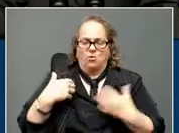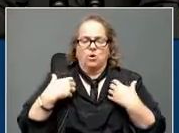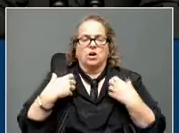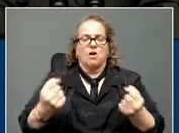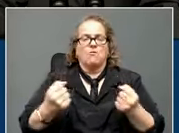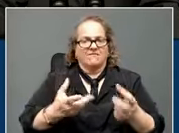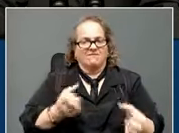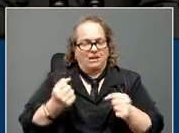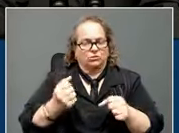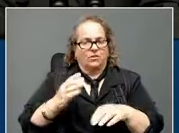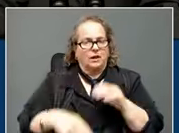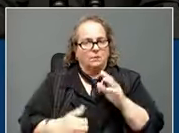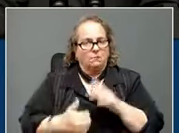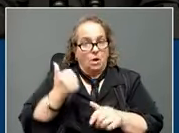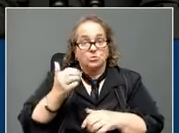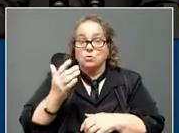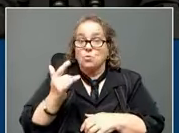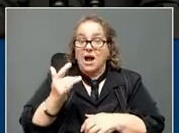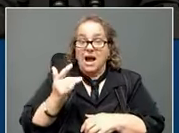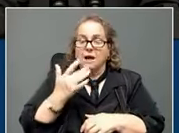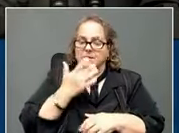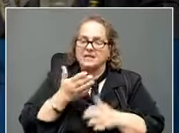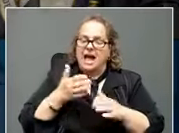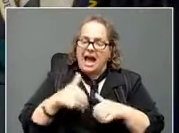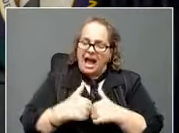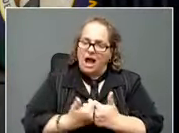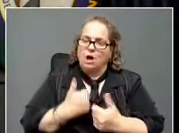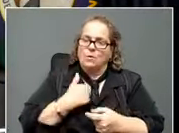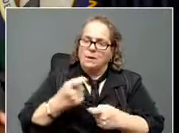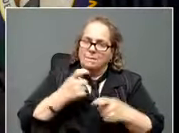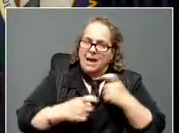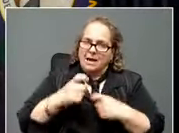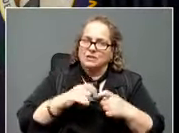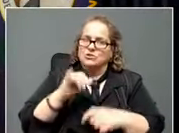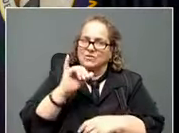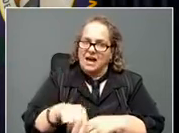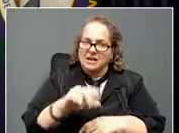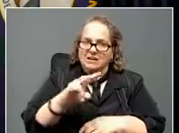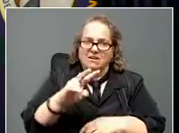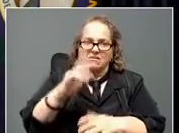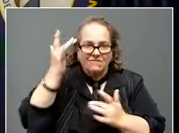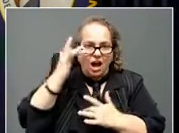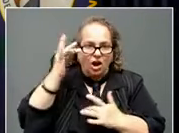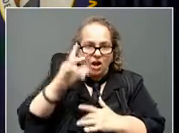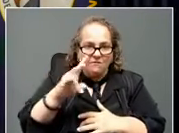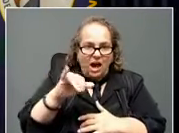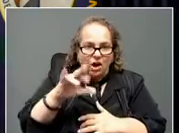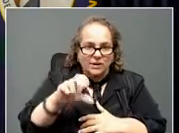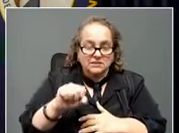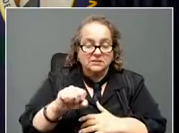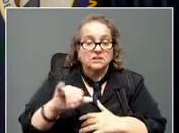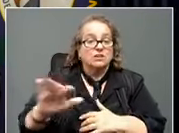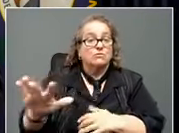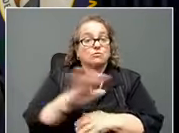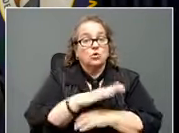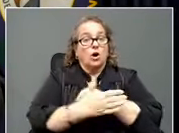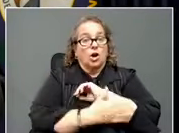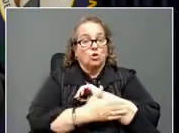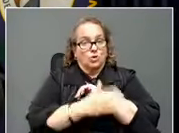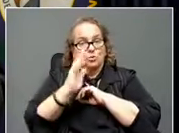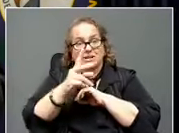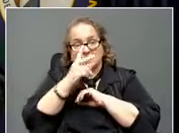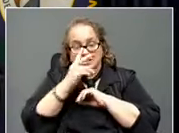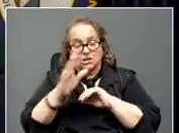it's because of the way we've managed this virus. I think this entire country is going to see great economic